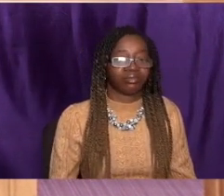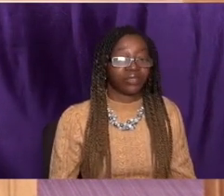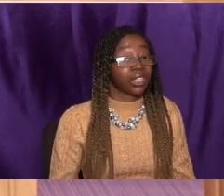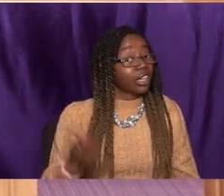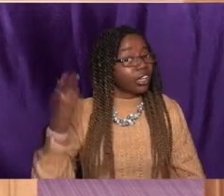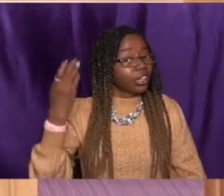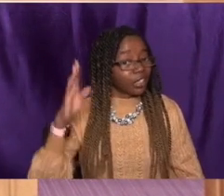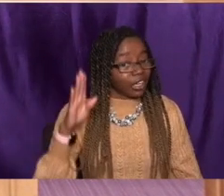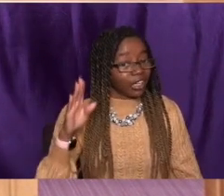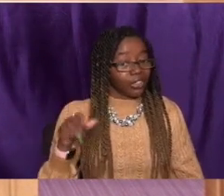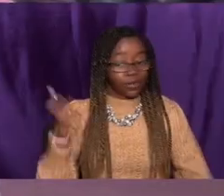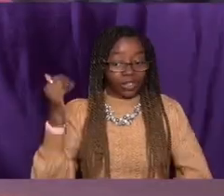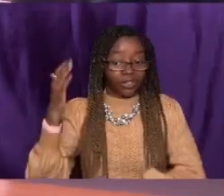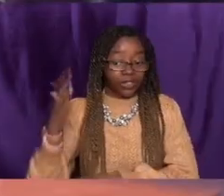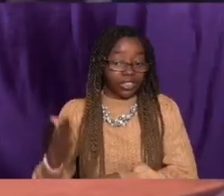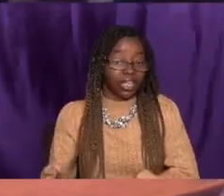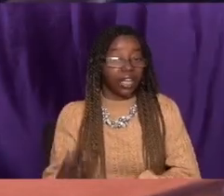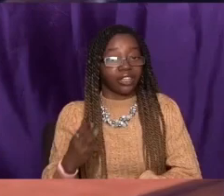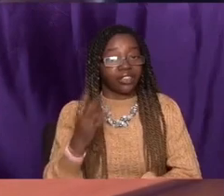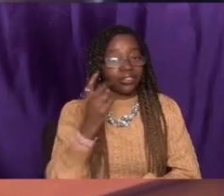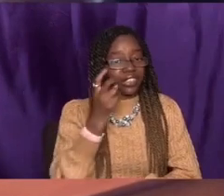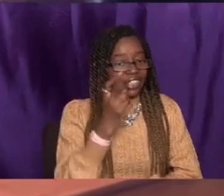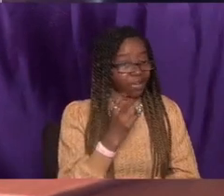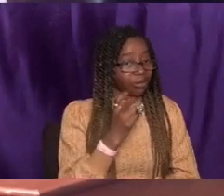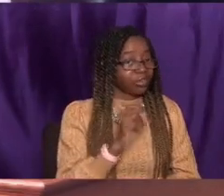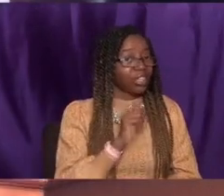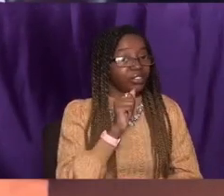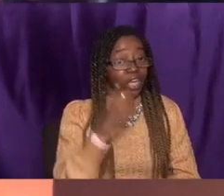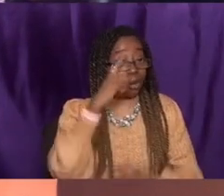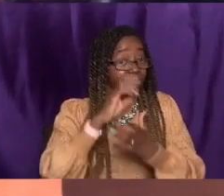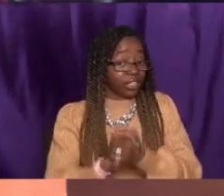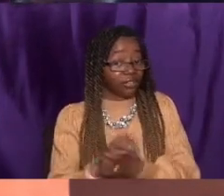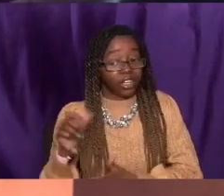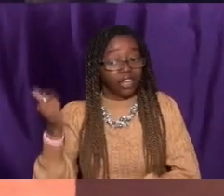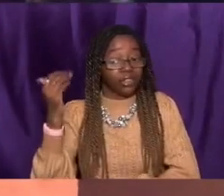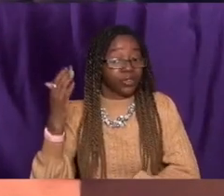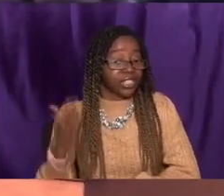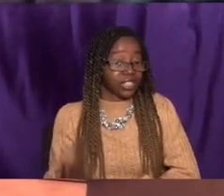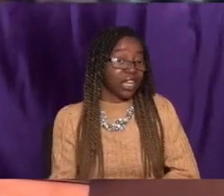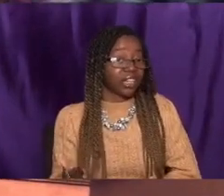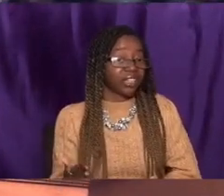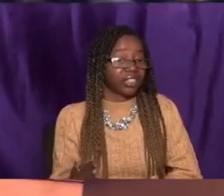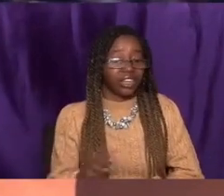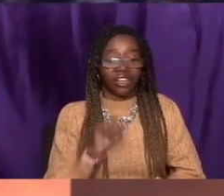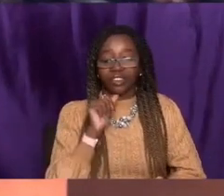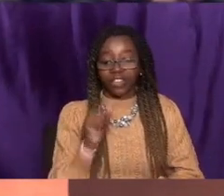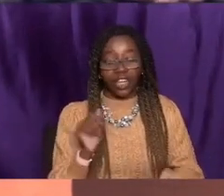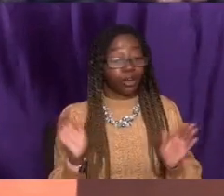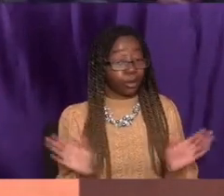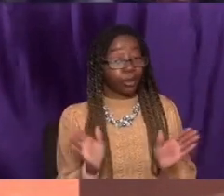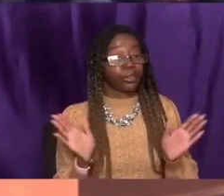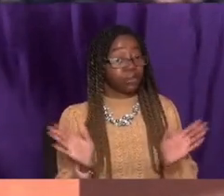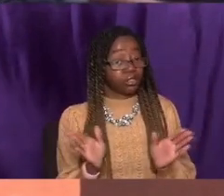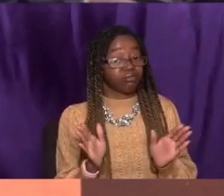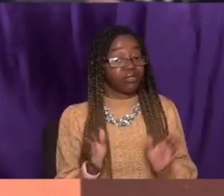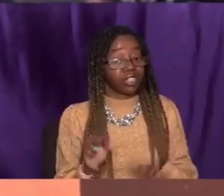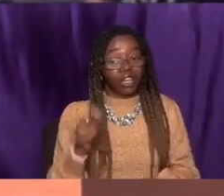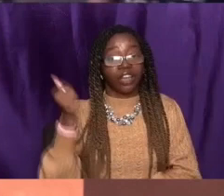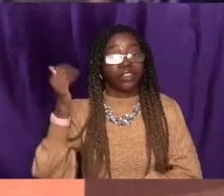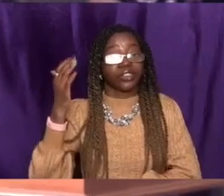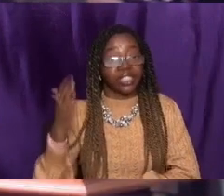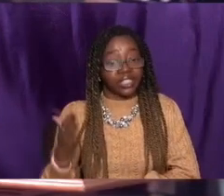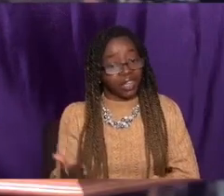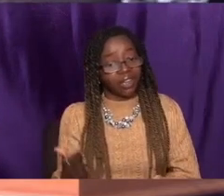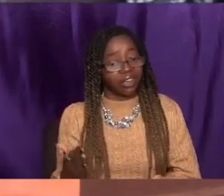God's on the other side of doubt, and he's on the other side of discouragement. God's on the other side